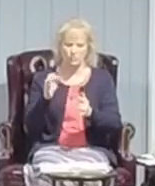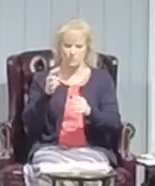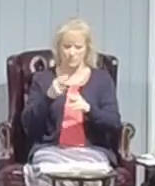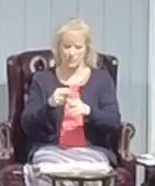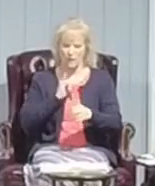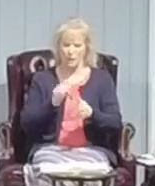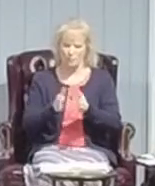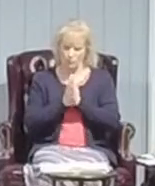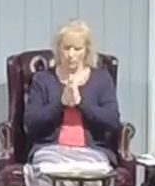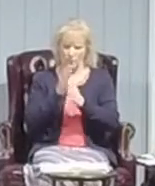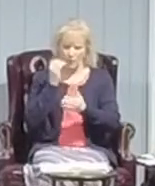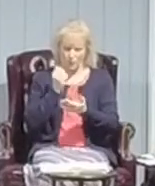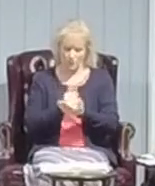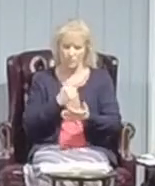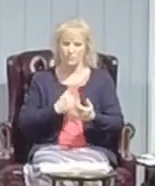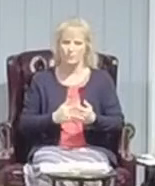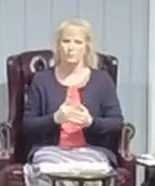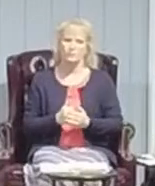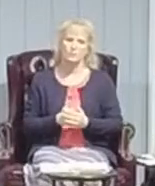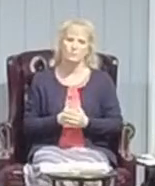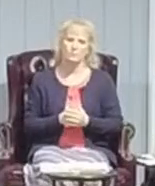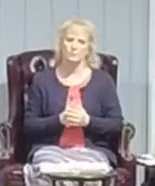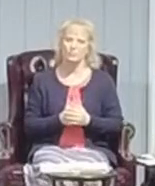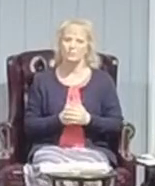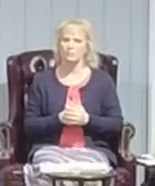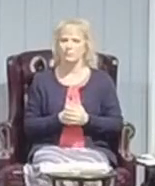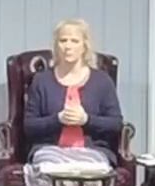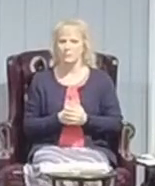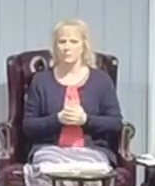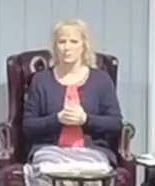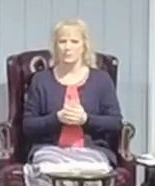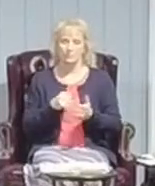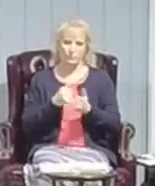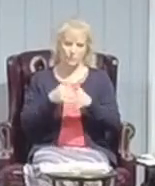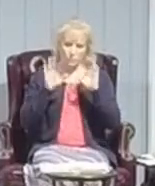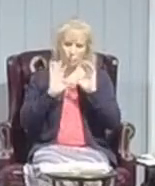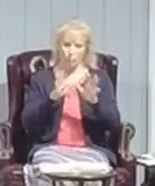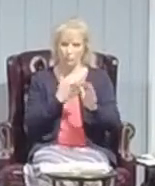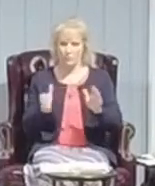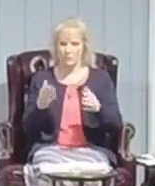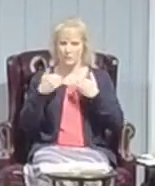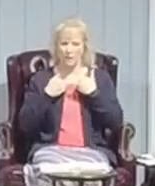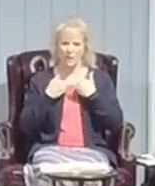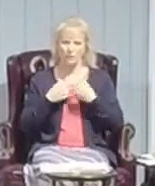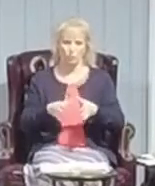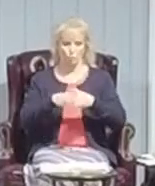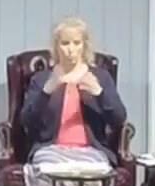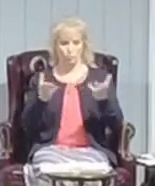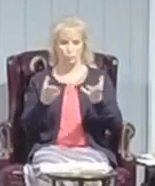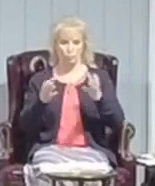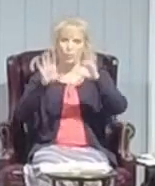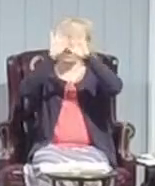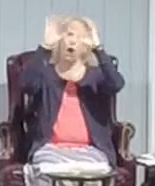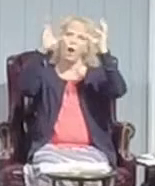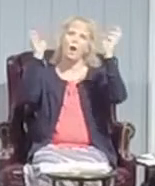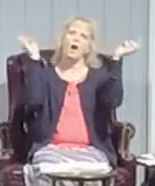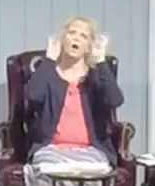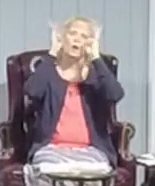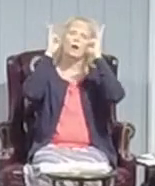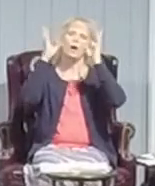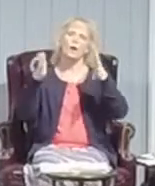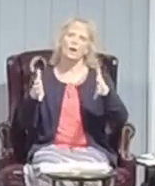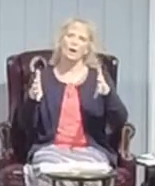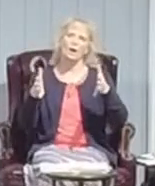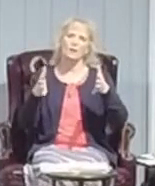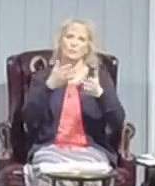pray. Amen. You may be seated. It's a wonderful thing to have this great cloud of witnesses.